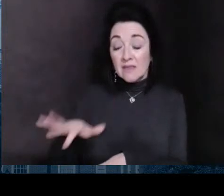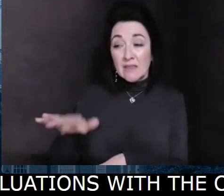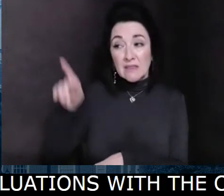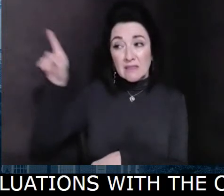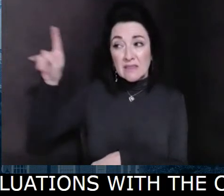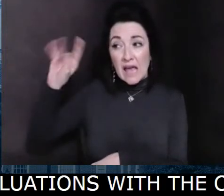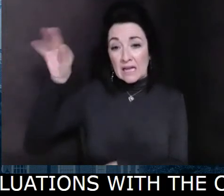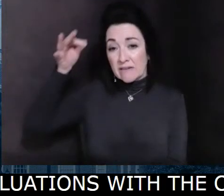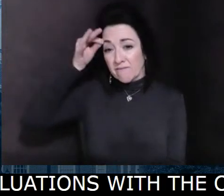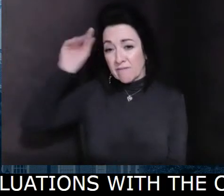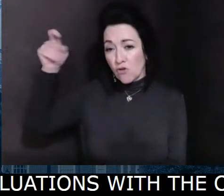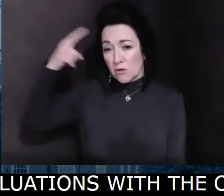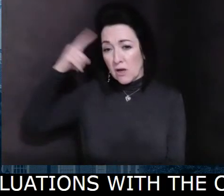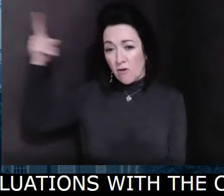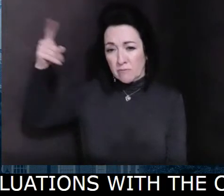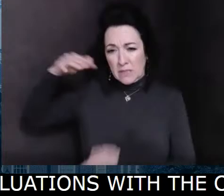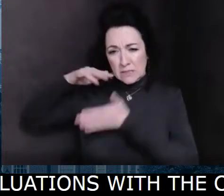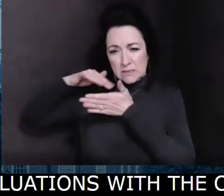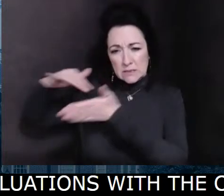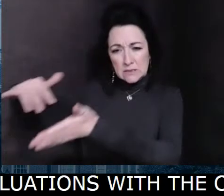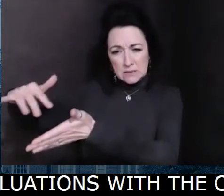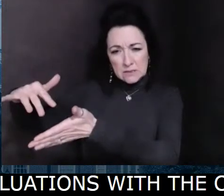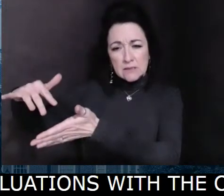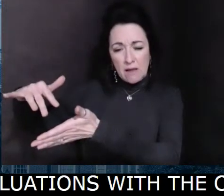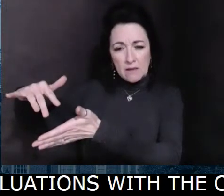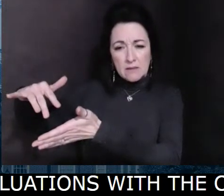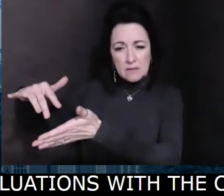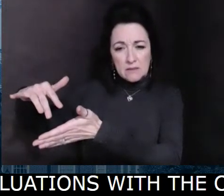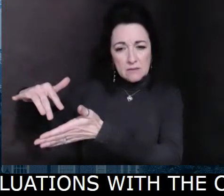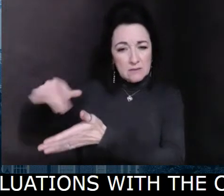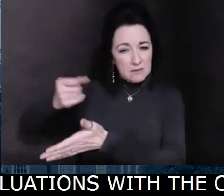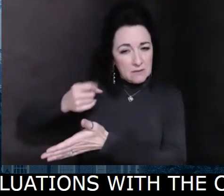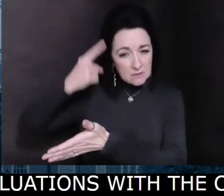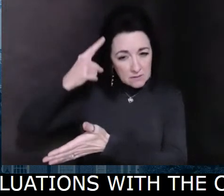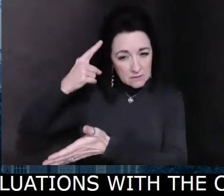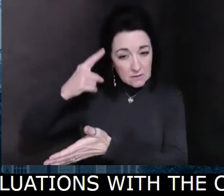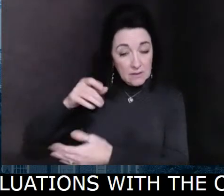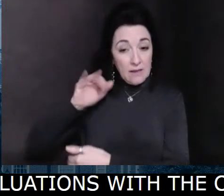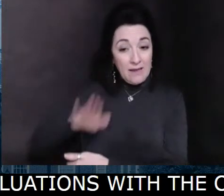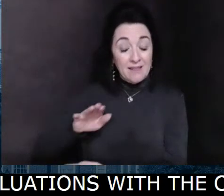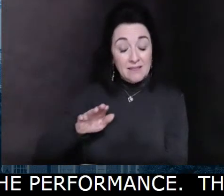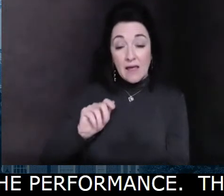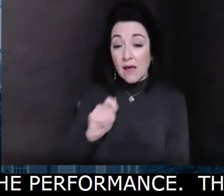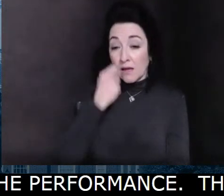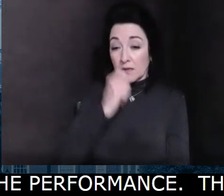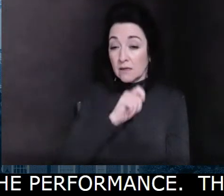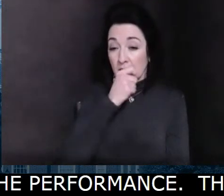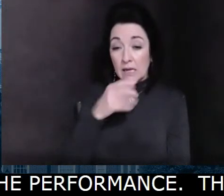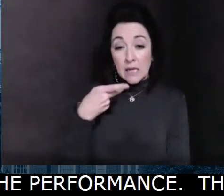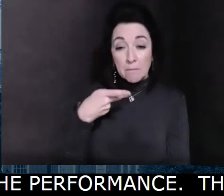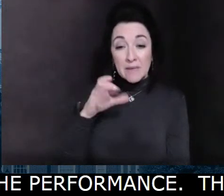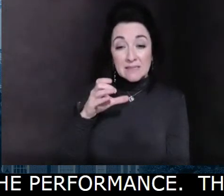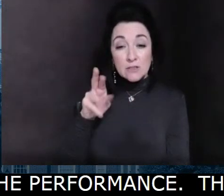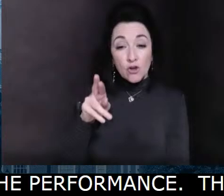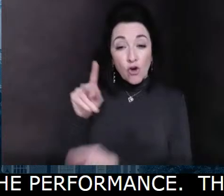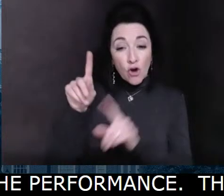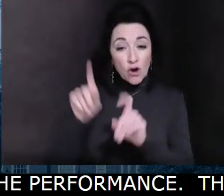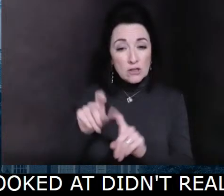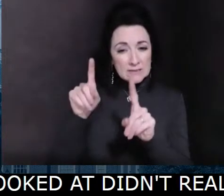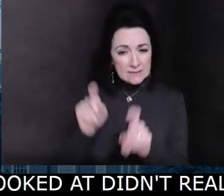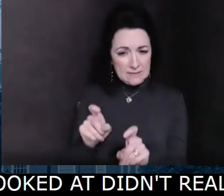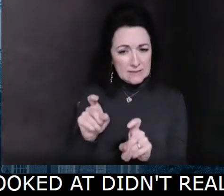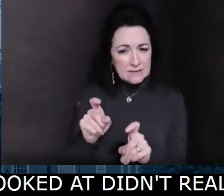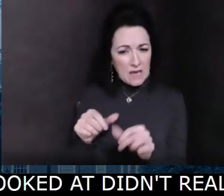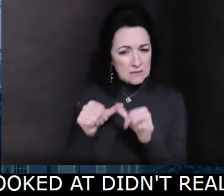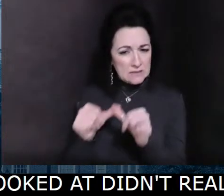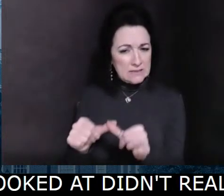really didn't take into the account that the PCR test often remains positive past the time that somebody is